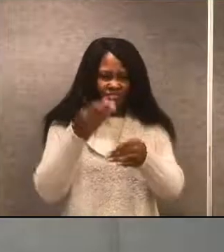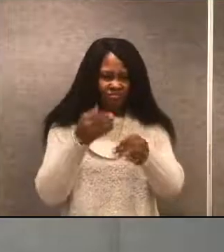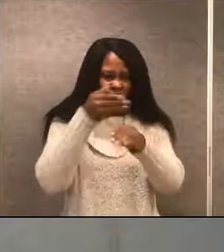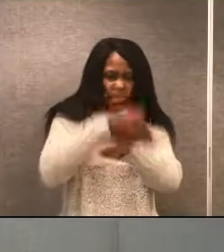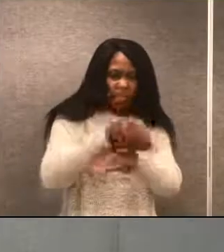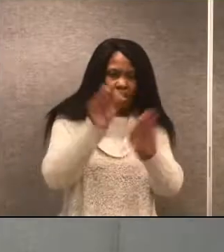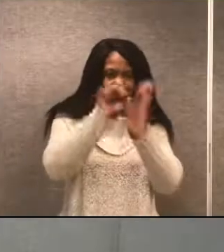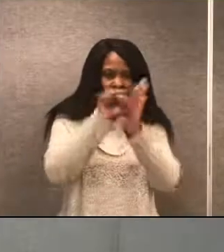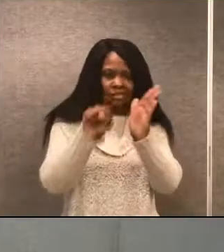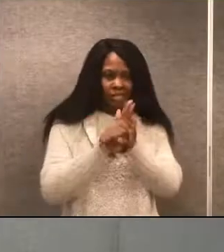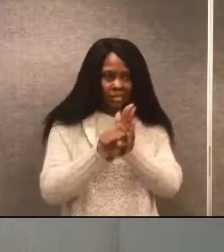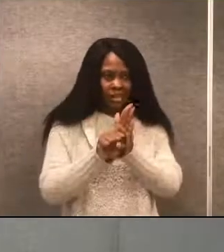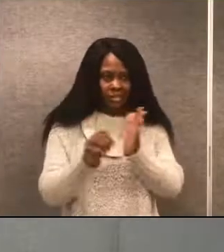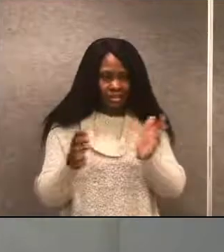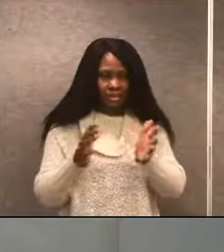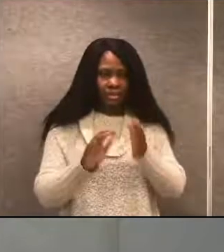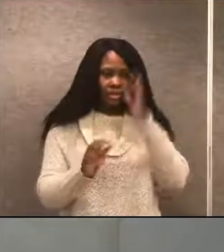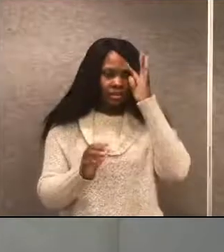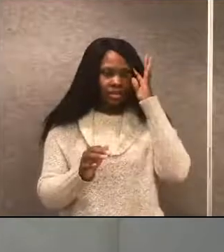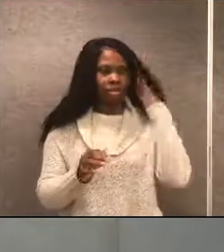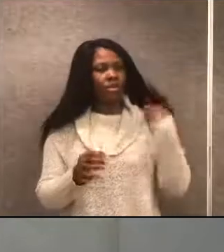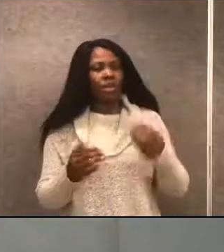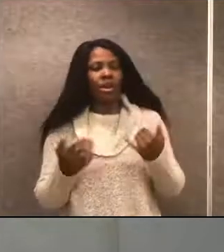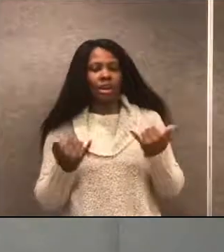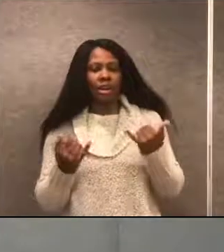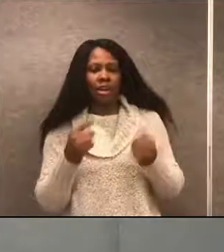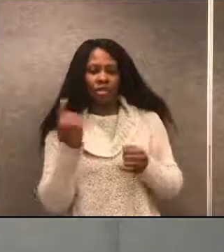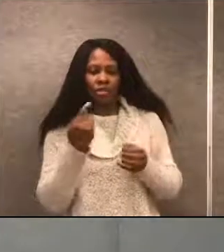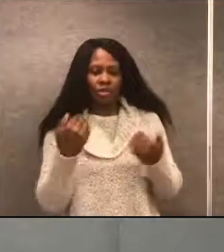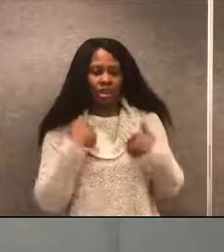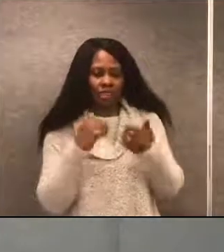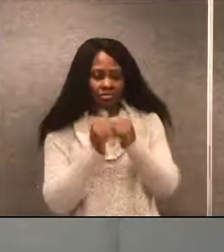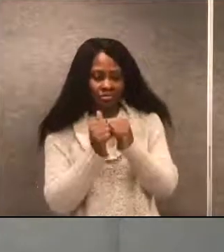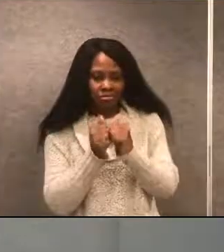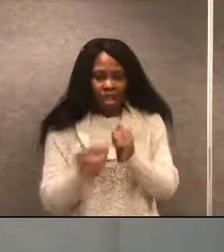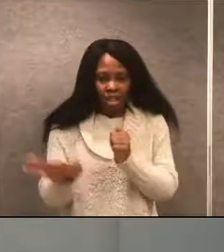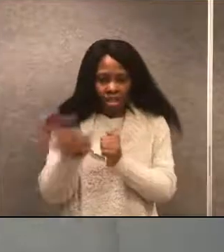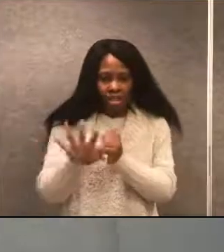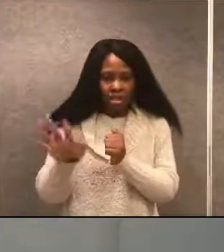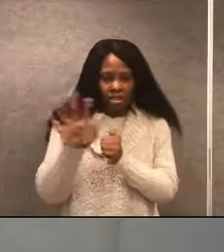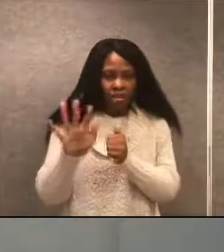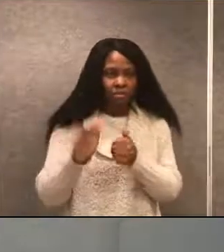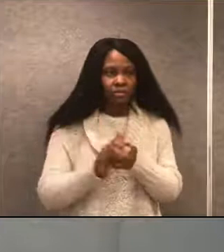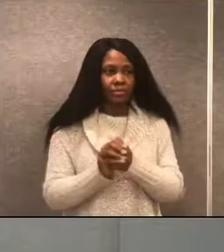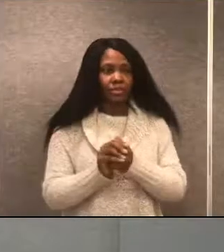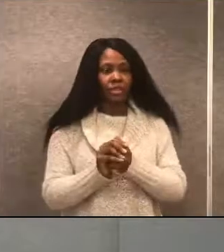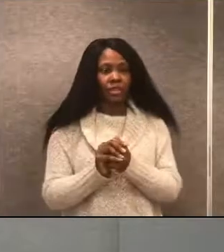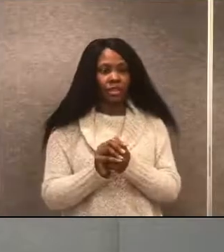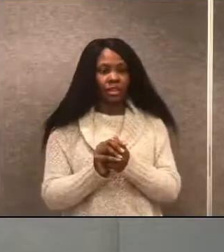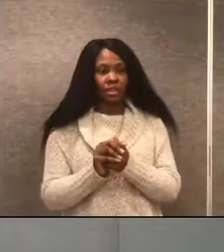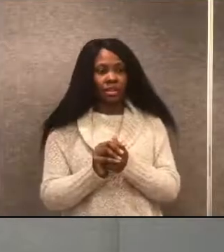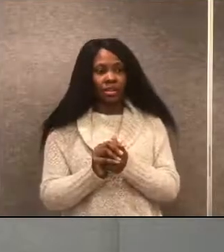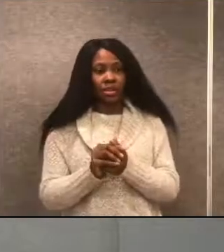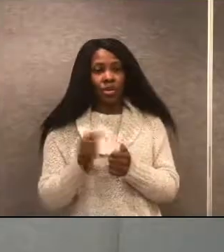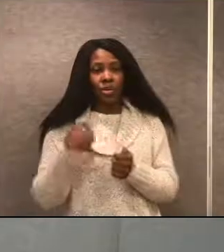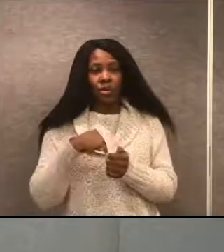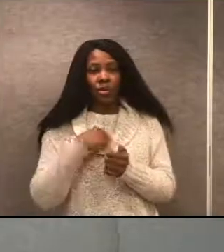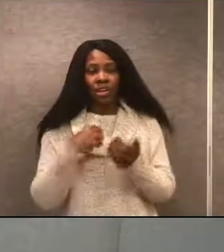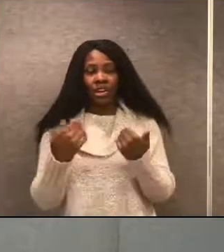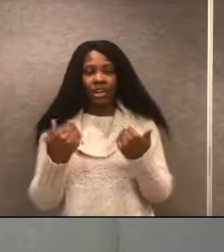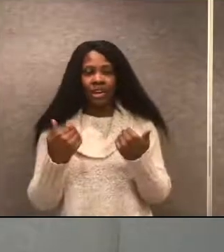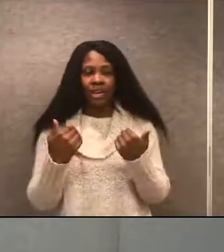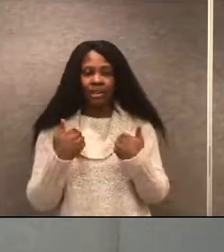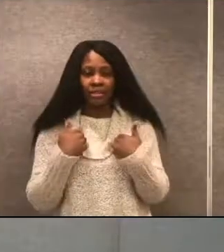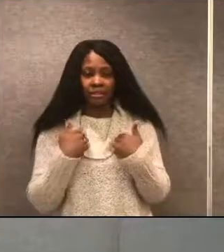football game, which is our last football game. And I know, Mayor, you've been to all the football games. Yeah. And you've seen how the crowd's there. We're going to go to a no-fan football game for this game. Even